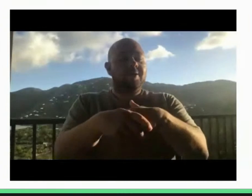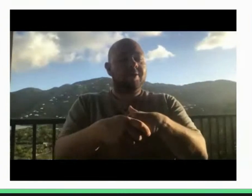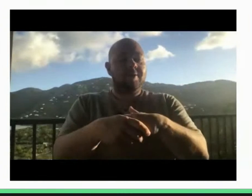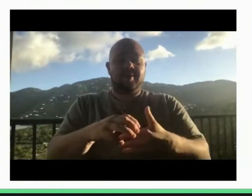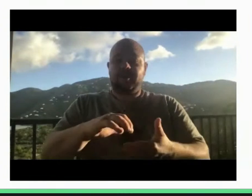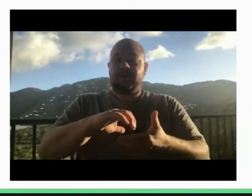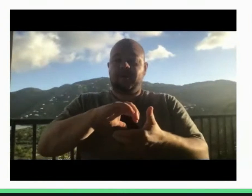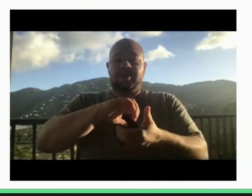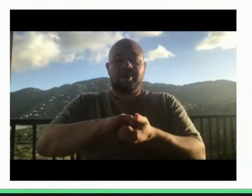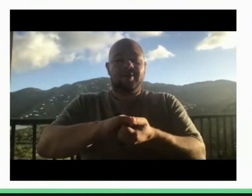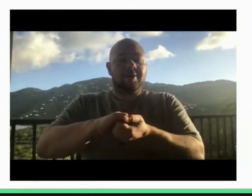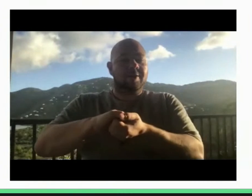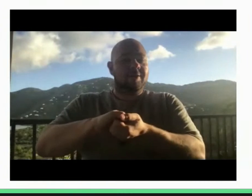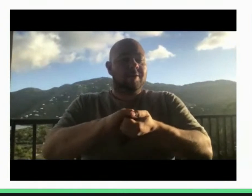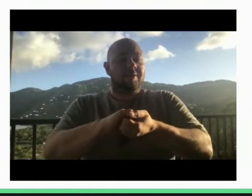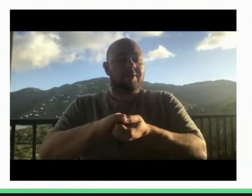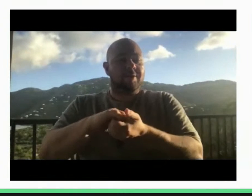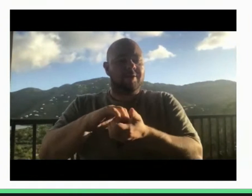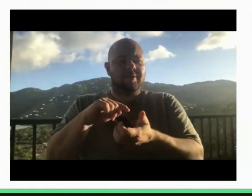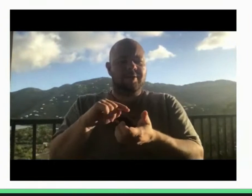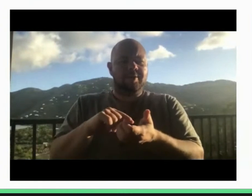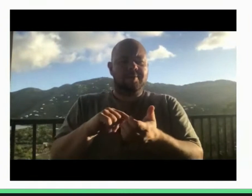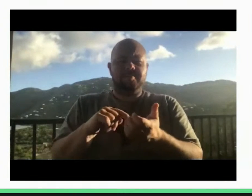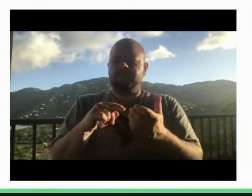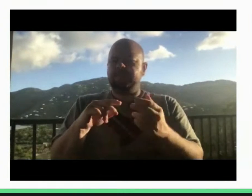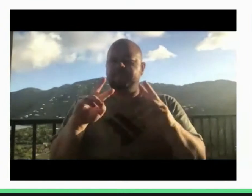Now, the title of this research, Hand in Hand,